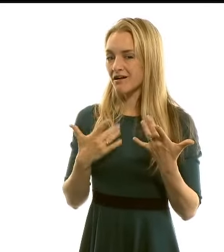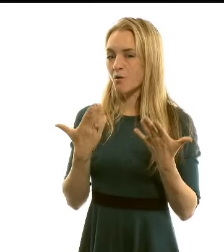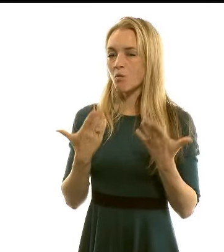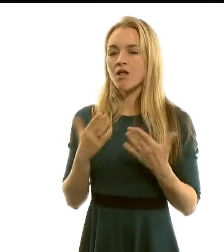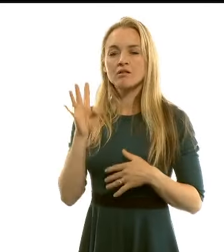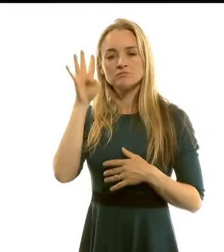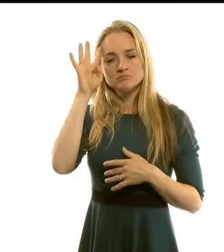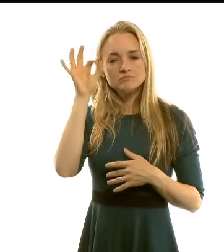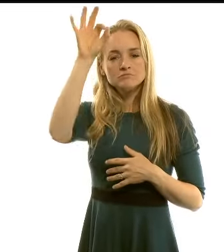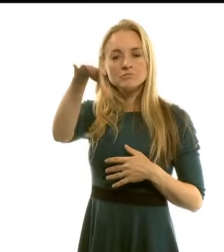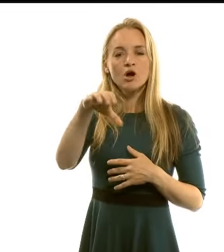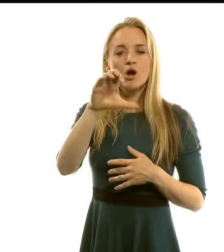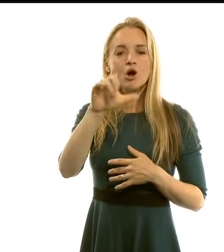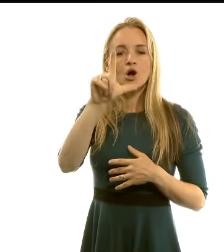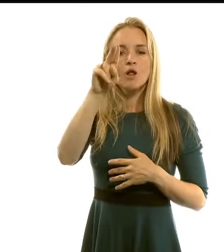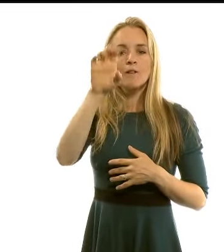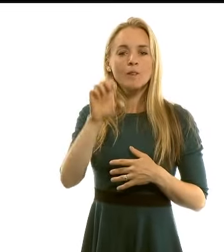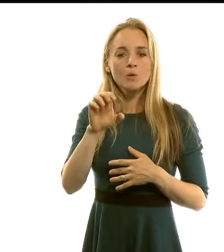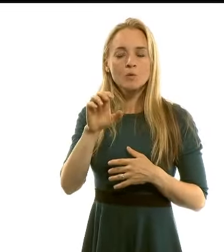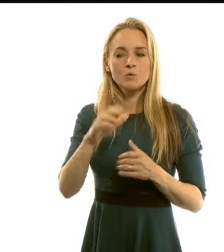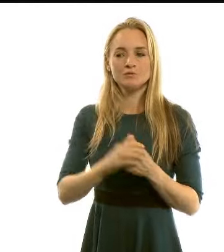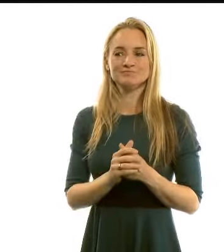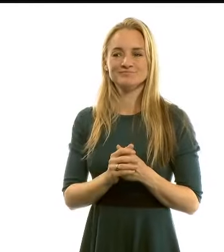It rhymes with floors.